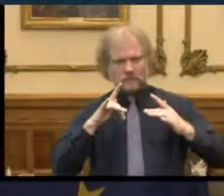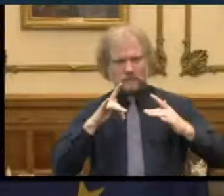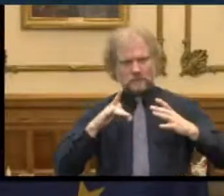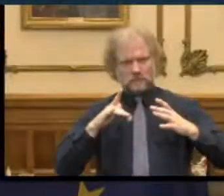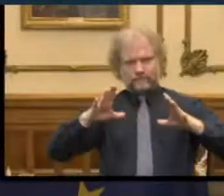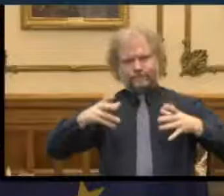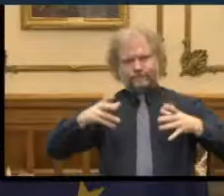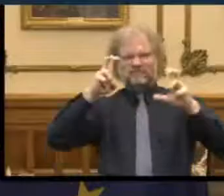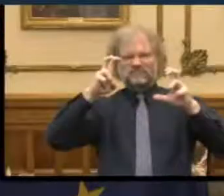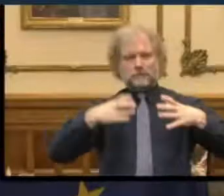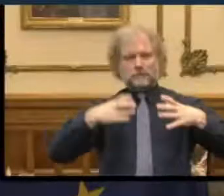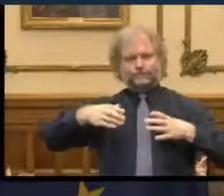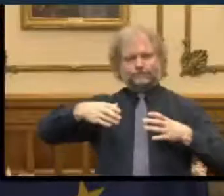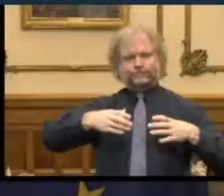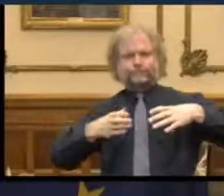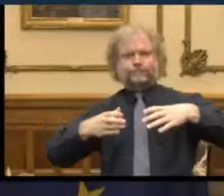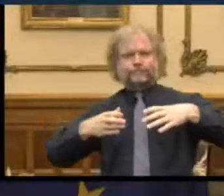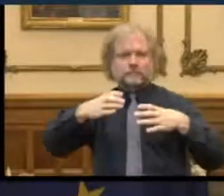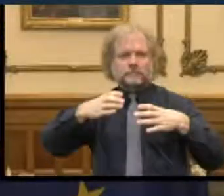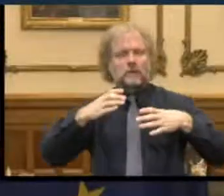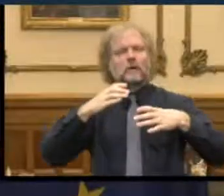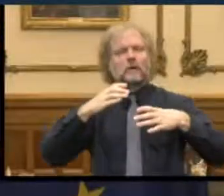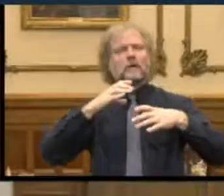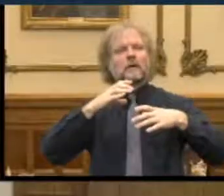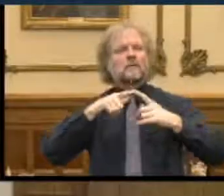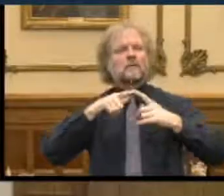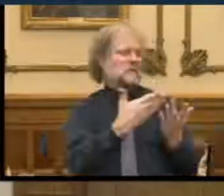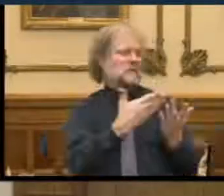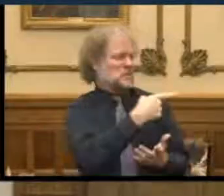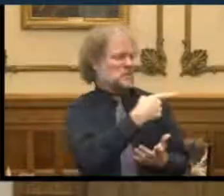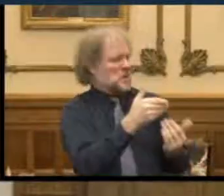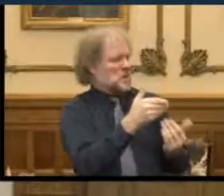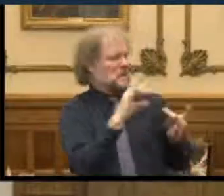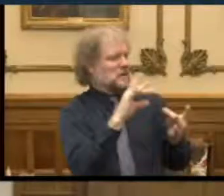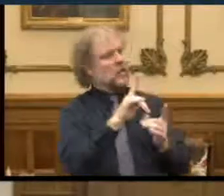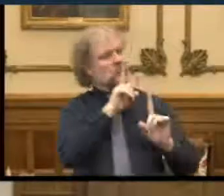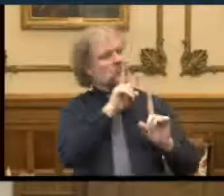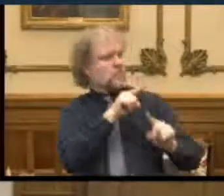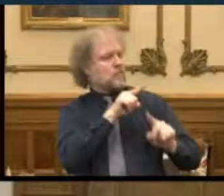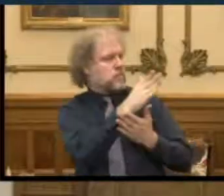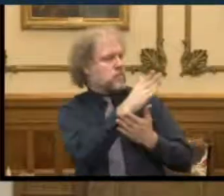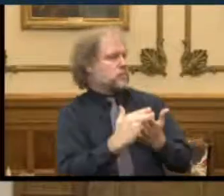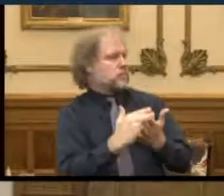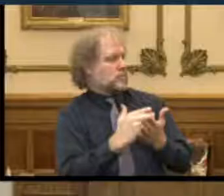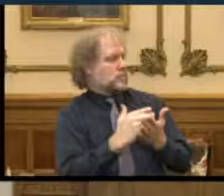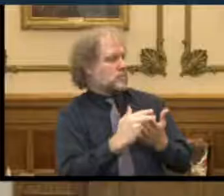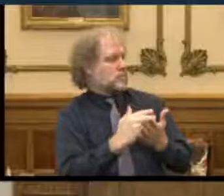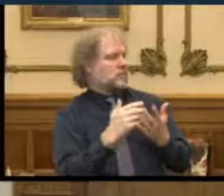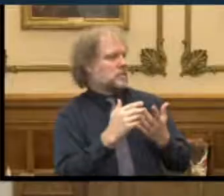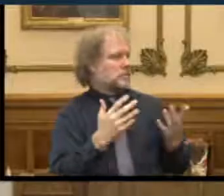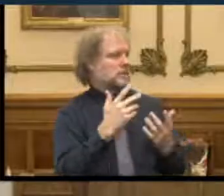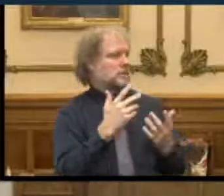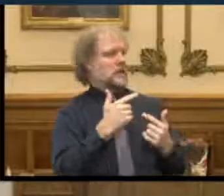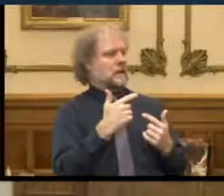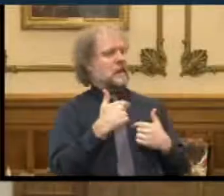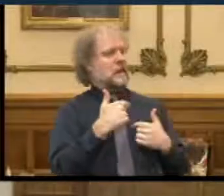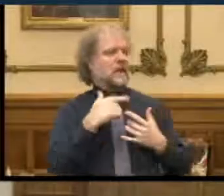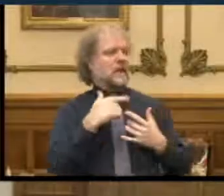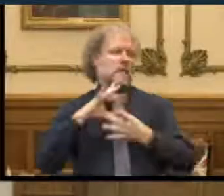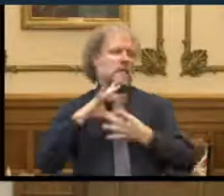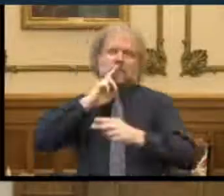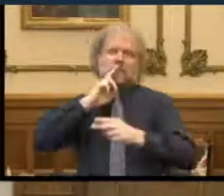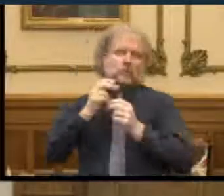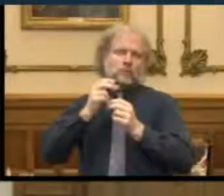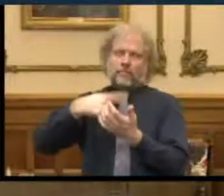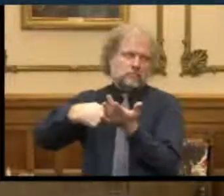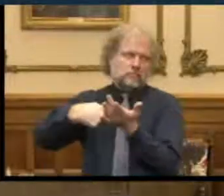pack. But you might want to talk a little bit about the reporting side of it, which is something I bring up with them all the time.